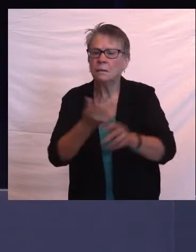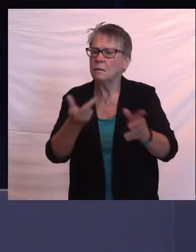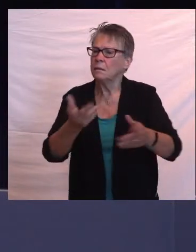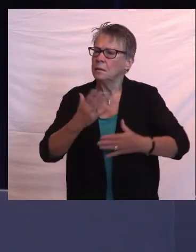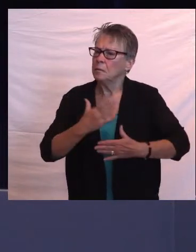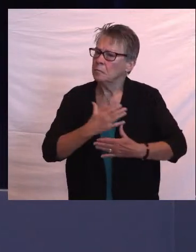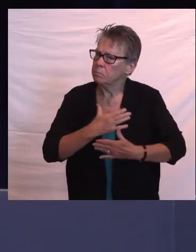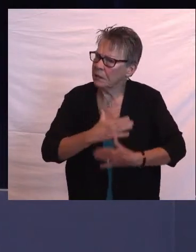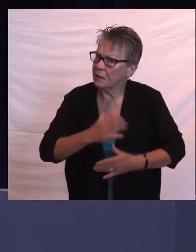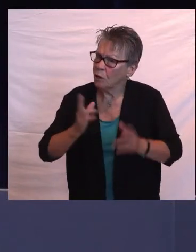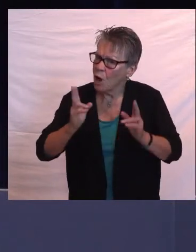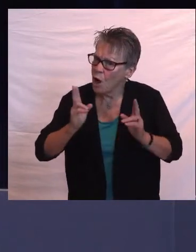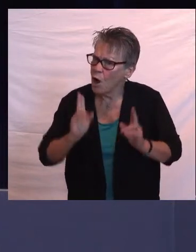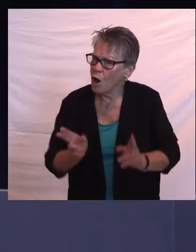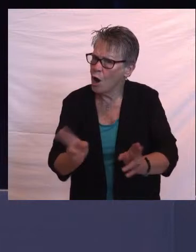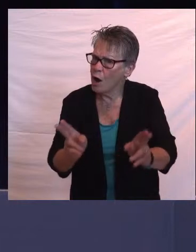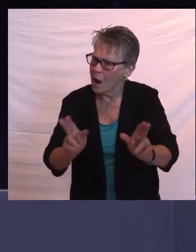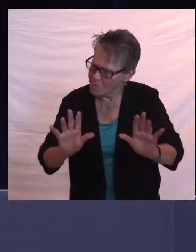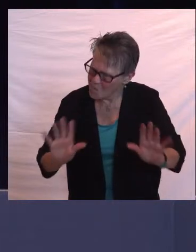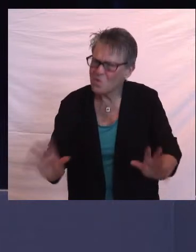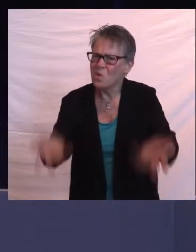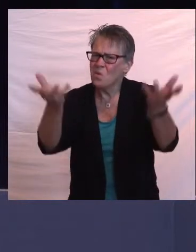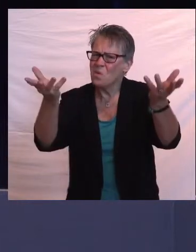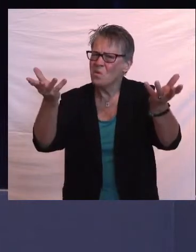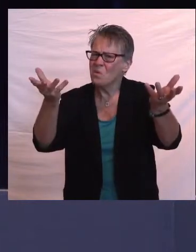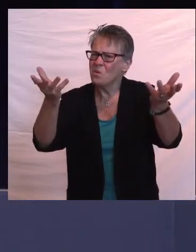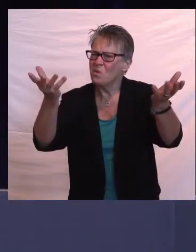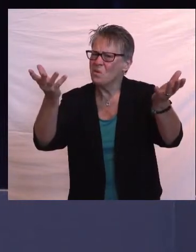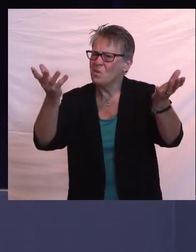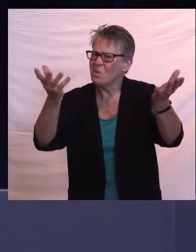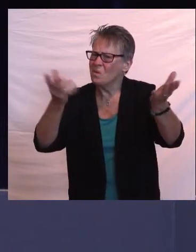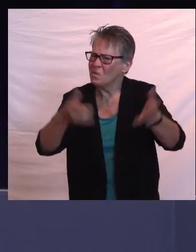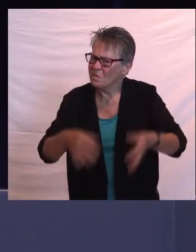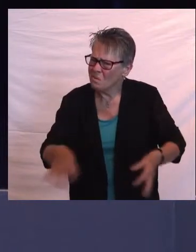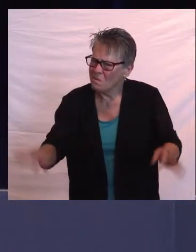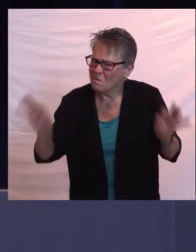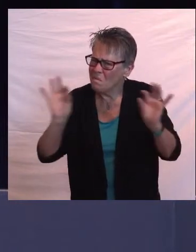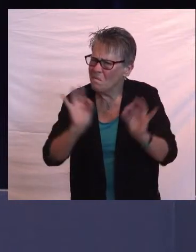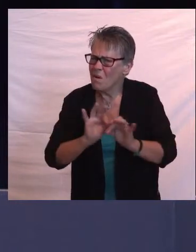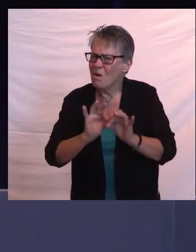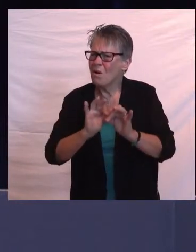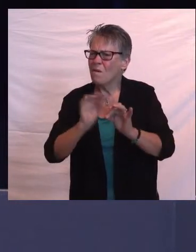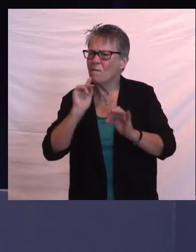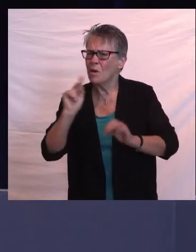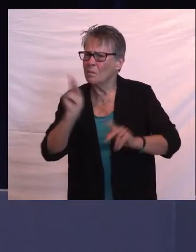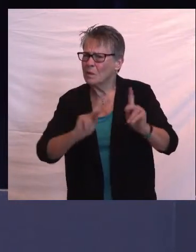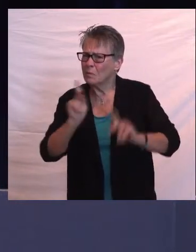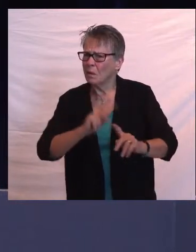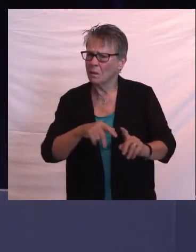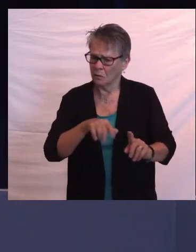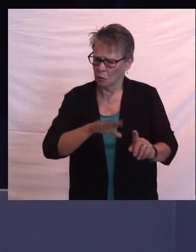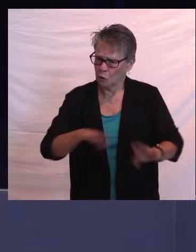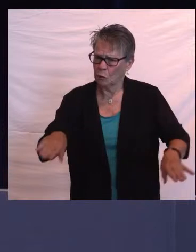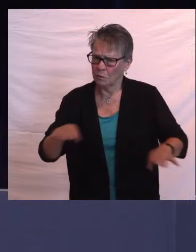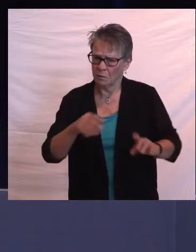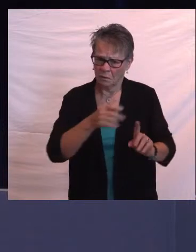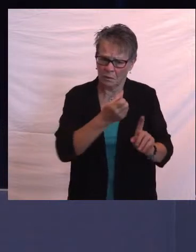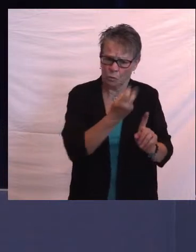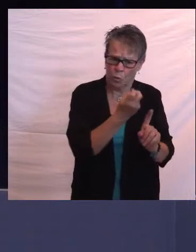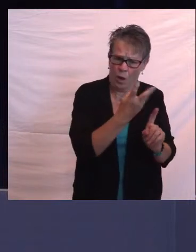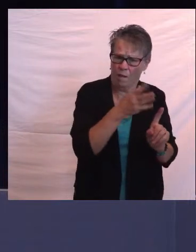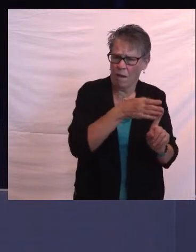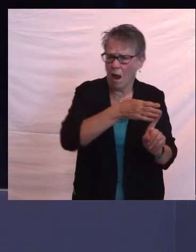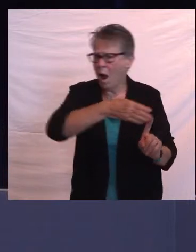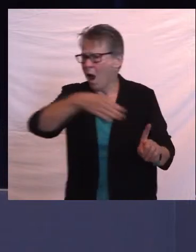especially important for those between the ages of 12 to 17 to get vaccinated to prevent COVID-19